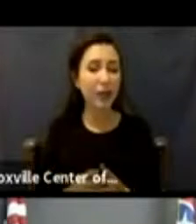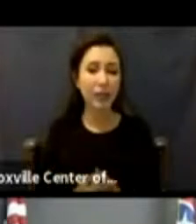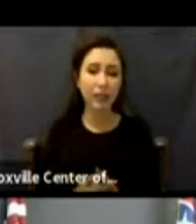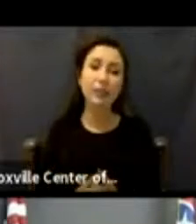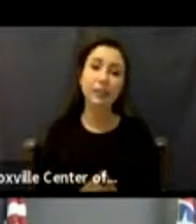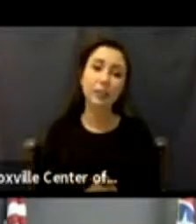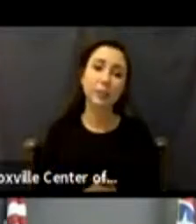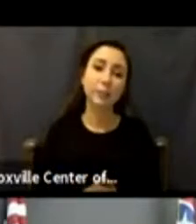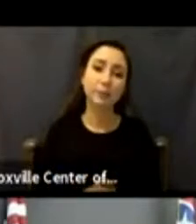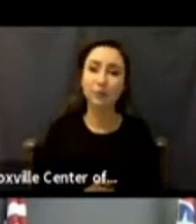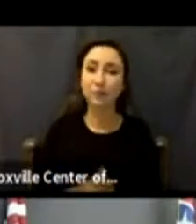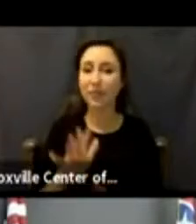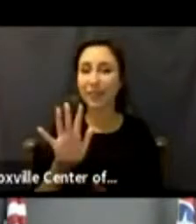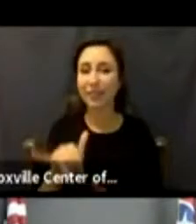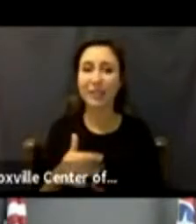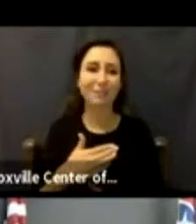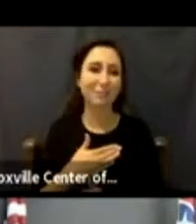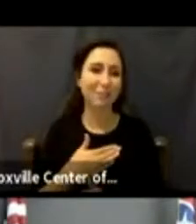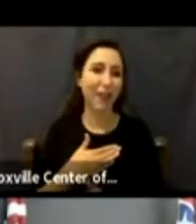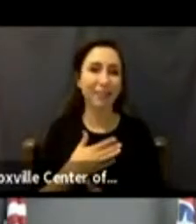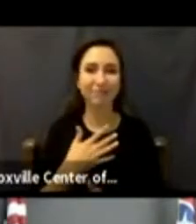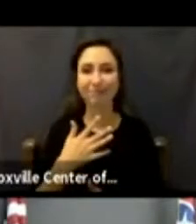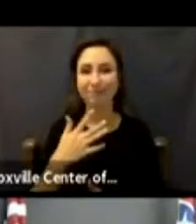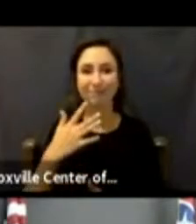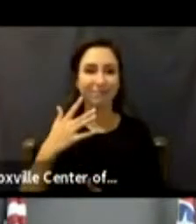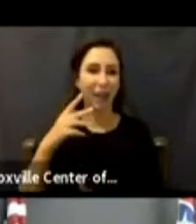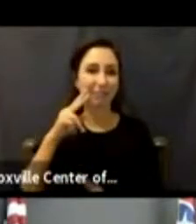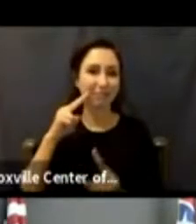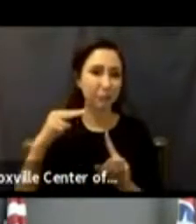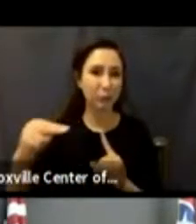But that's kind of where my head is at with this one.